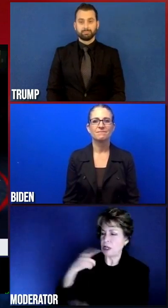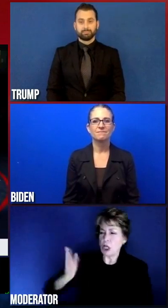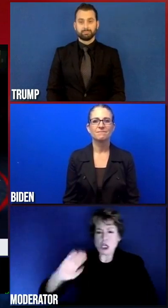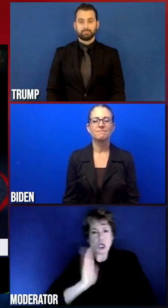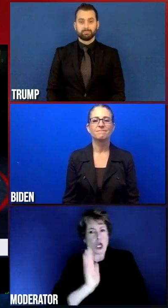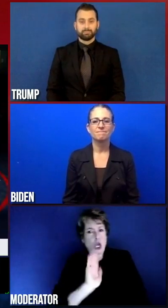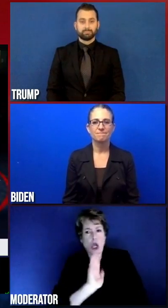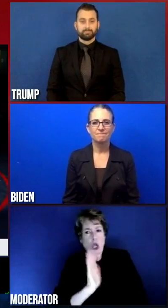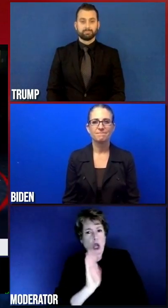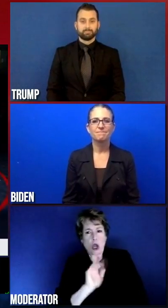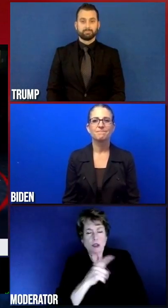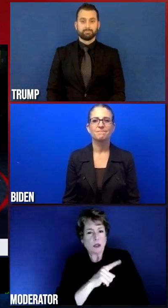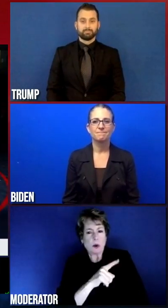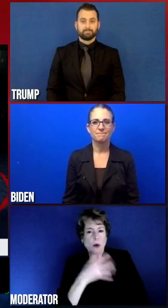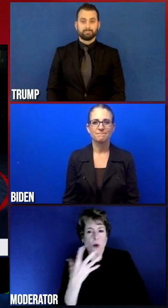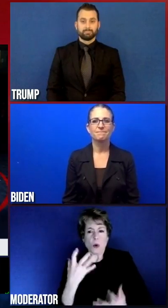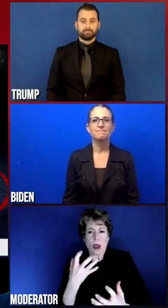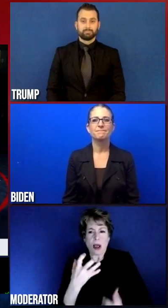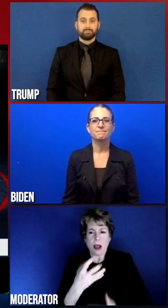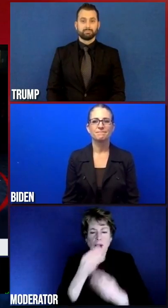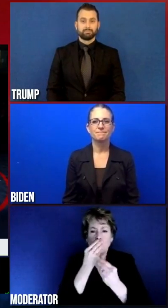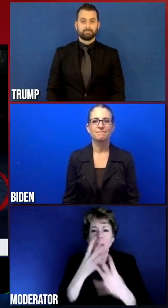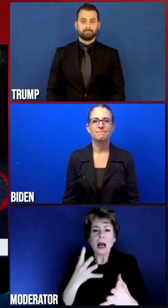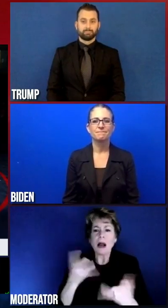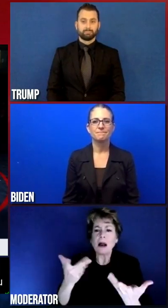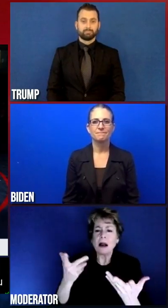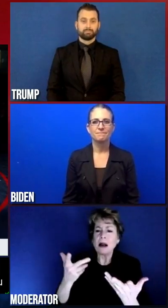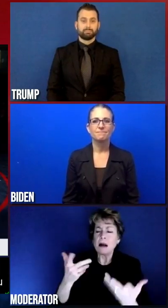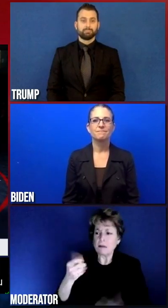and what you call an abuse of power. My first